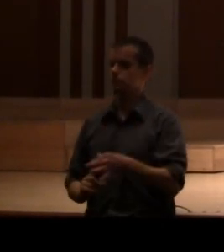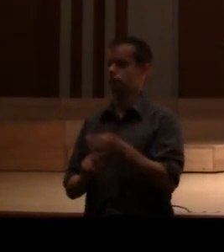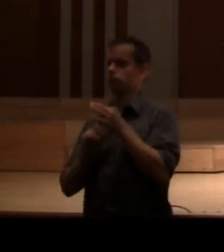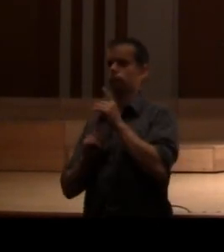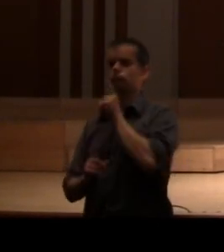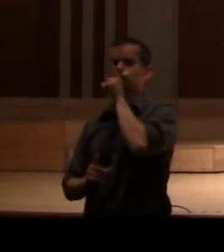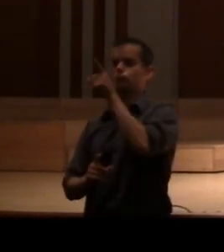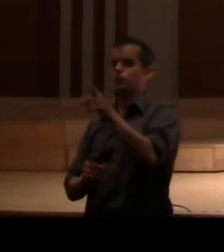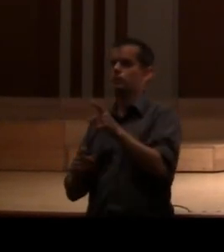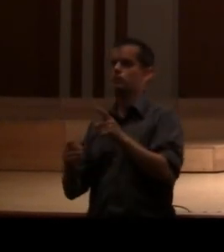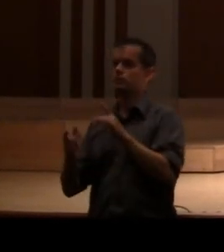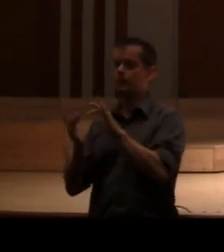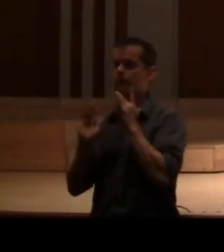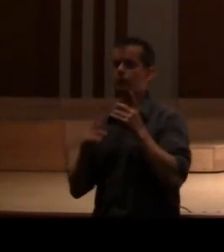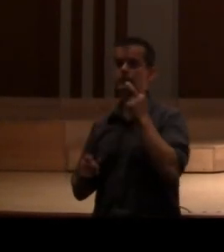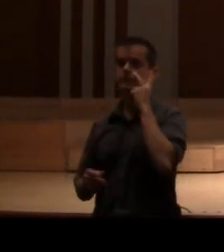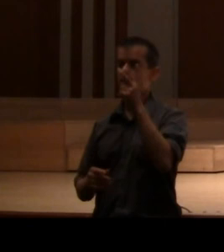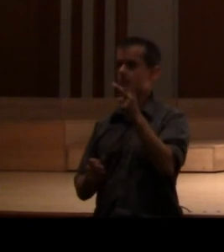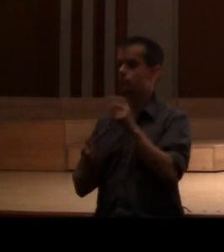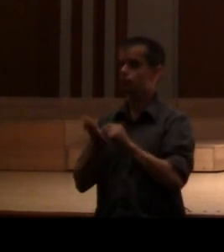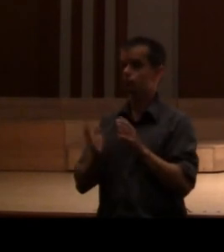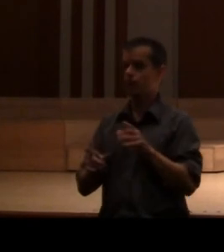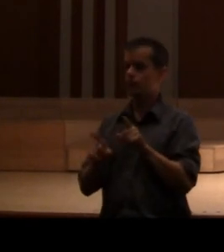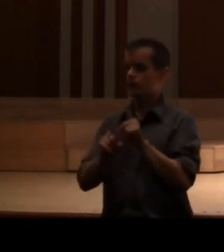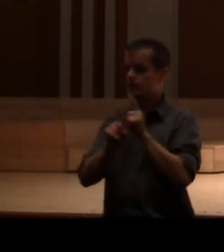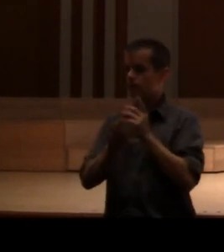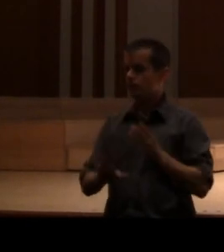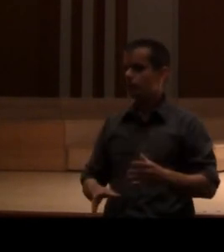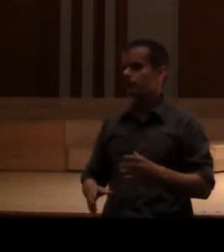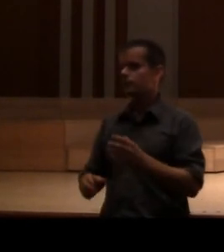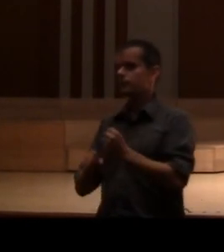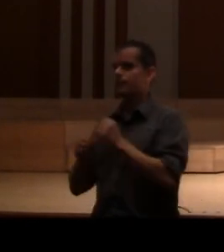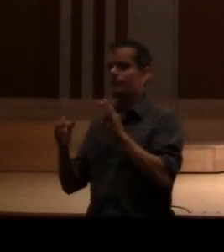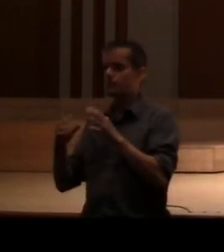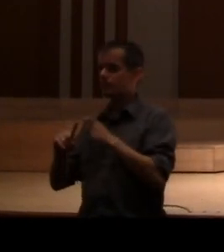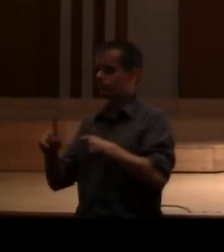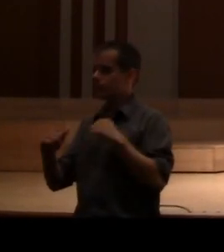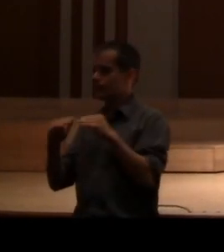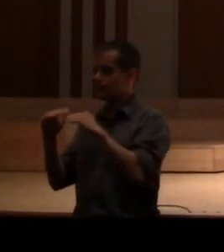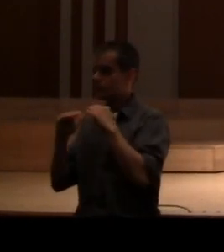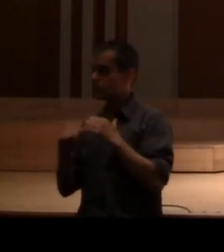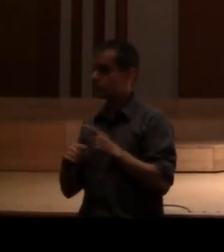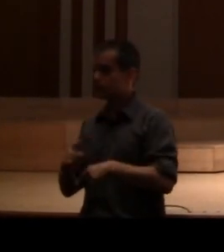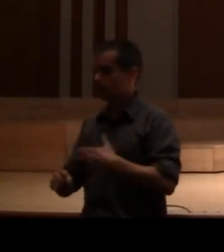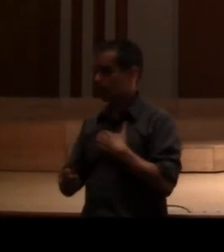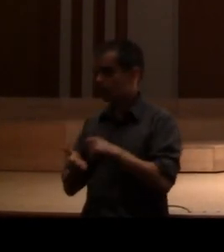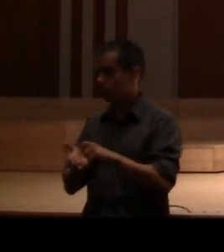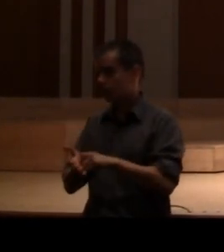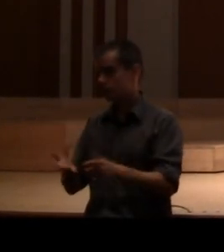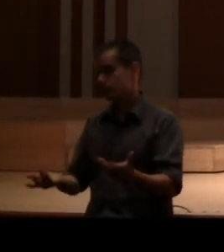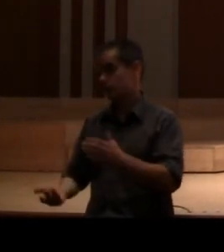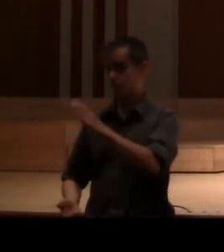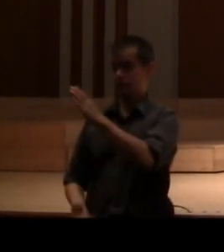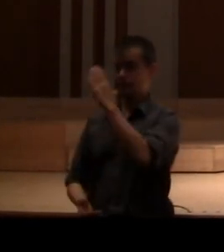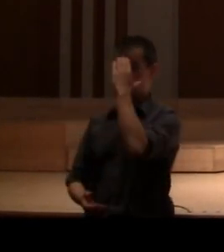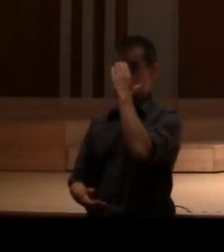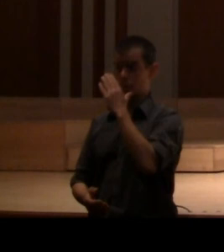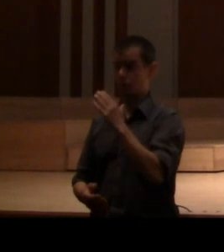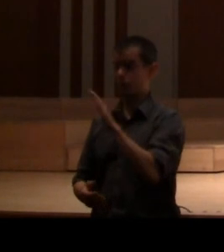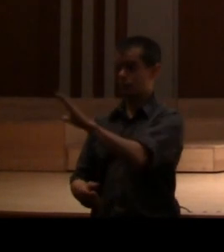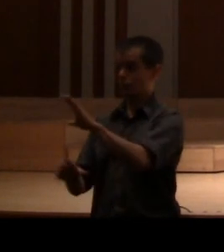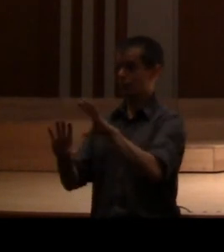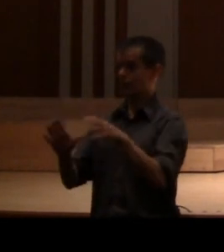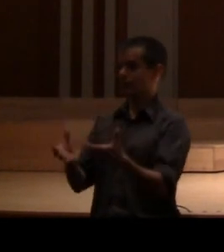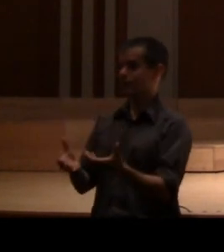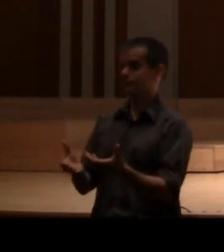see writers as mentors, the chance to really hear from my peers about my writing. So you never know if the students walking in your